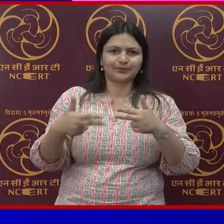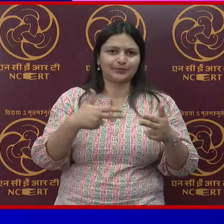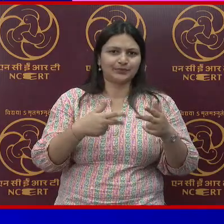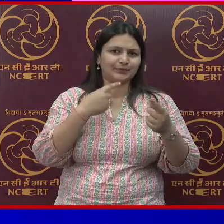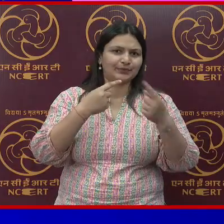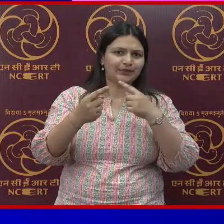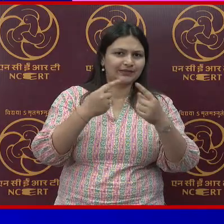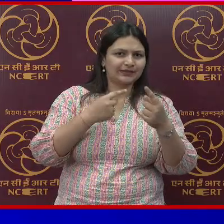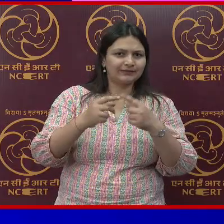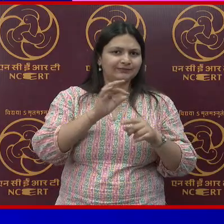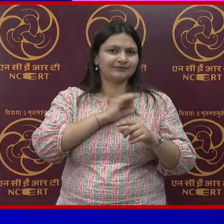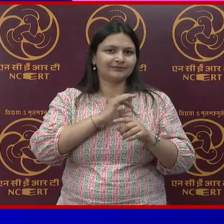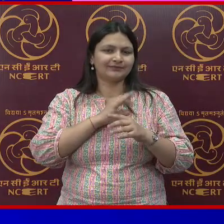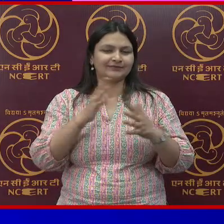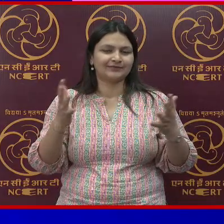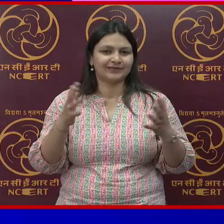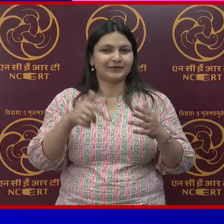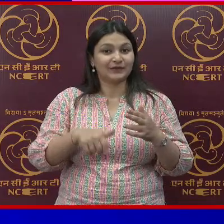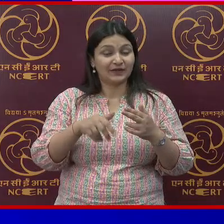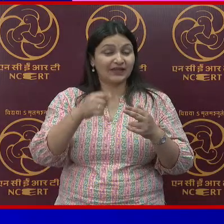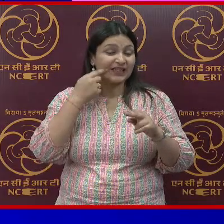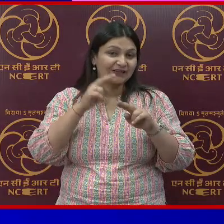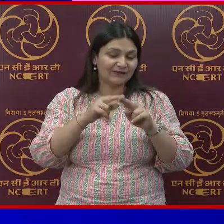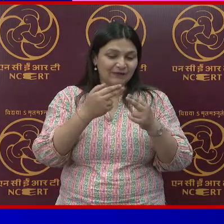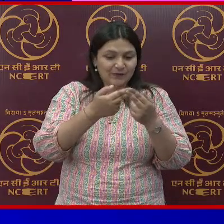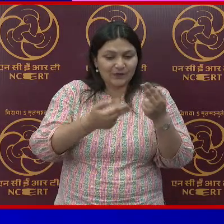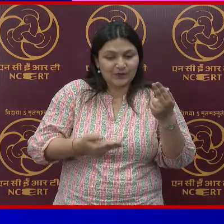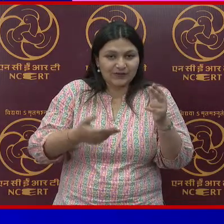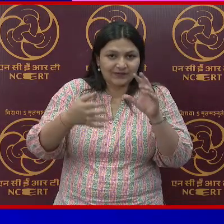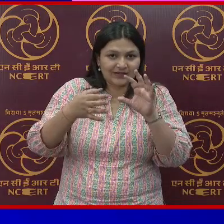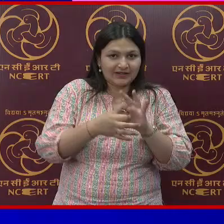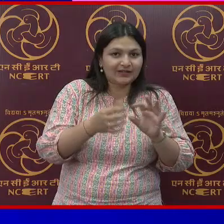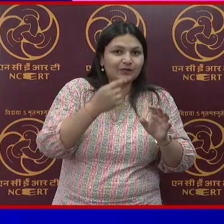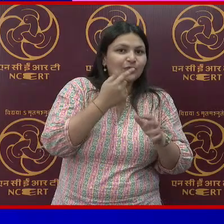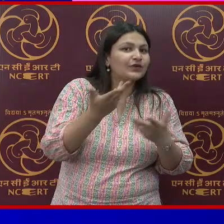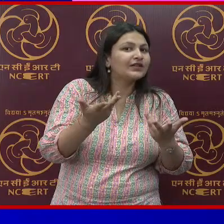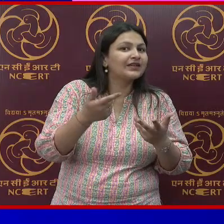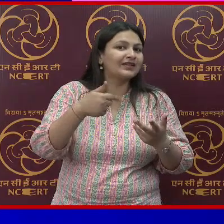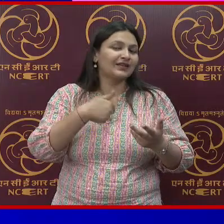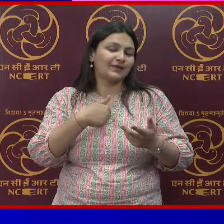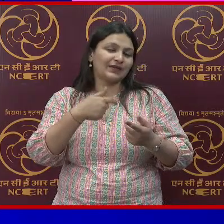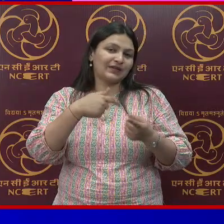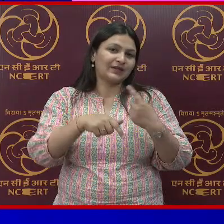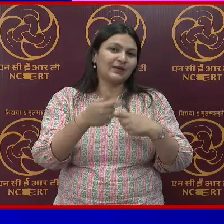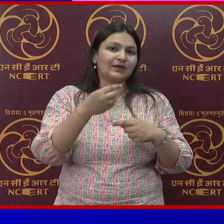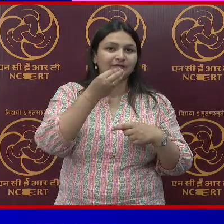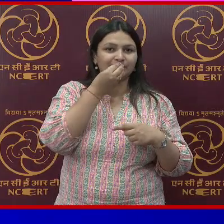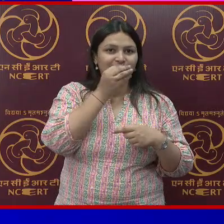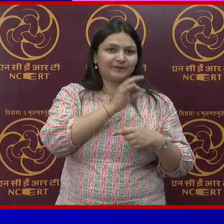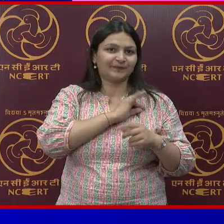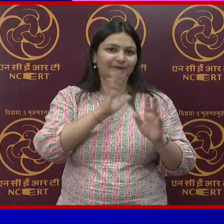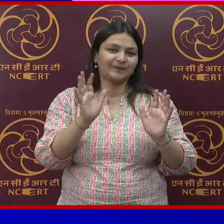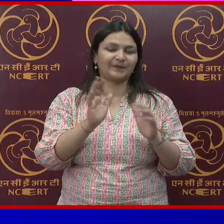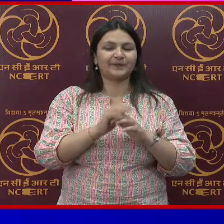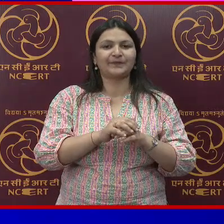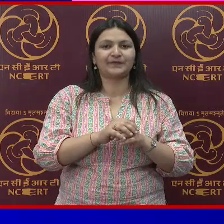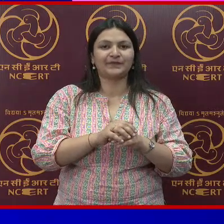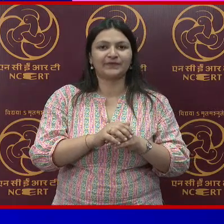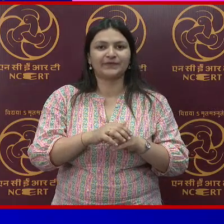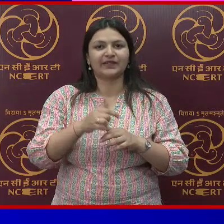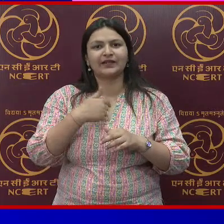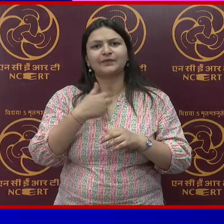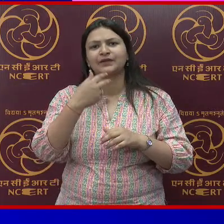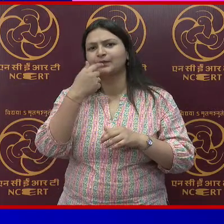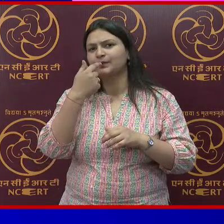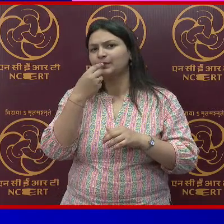poem. So, it has to be it likes to eat. Otherwise, if you answer it likes to talk, that is also correct because the main things that we do